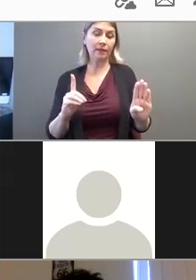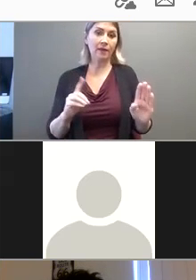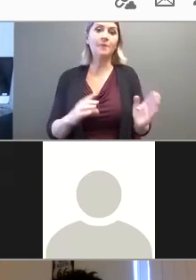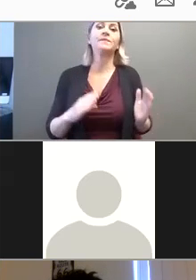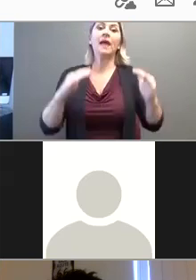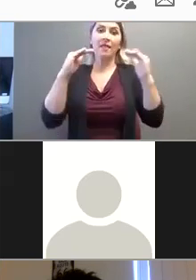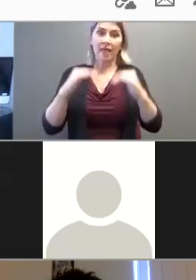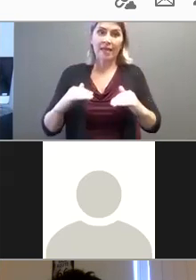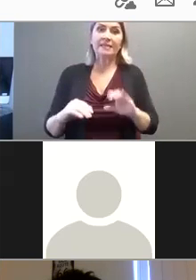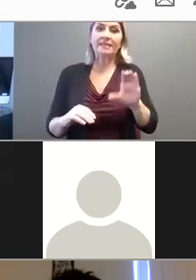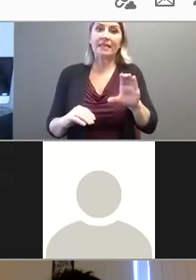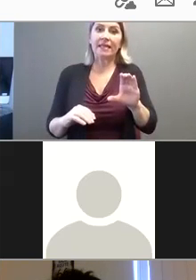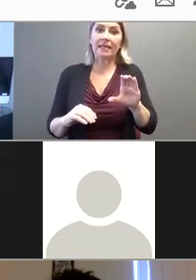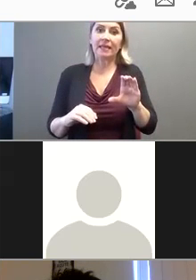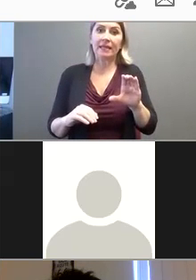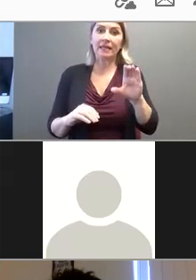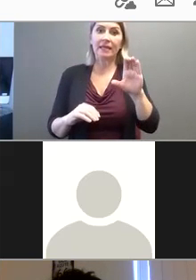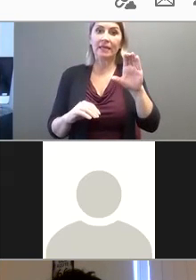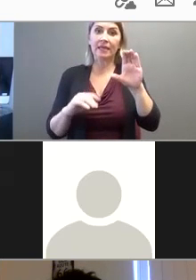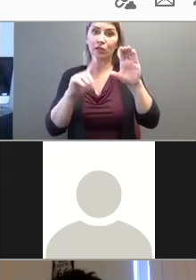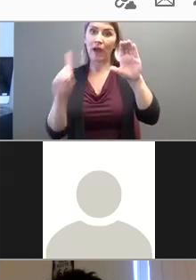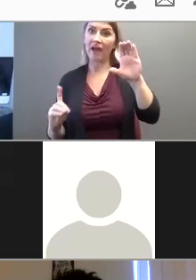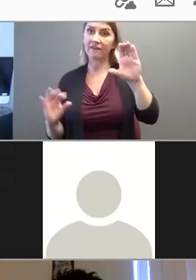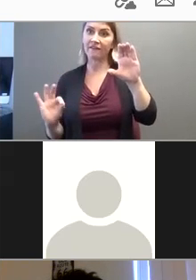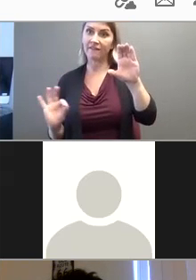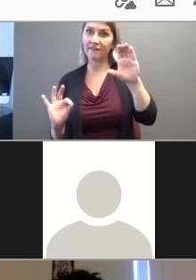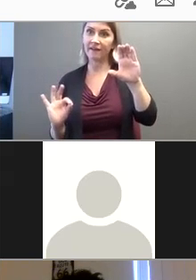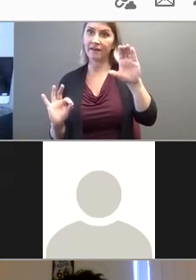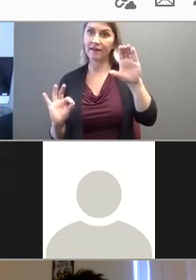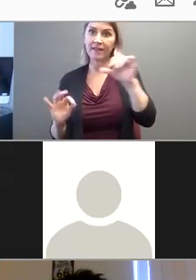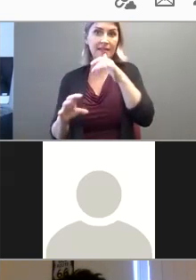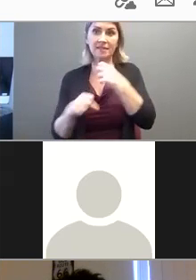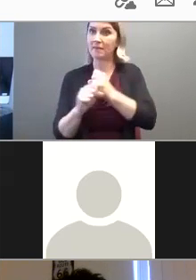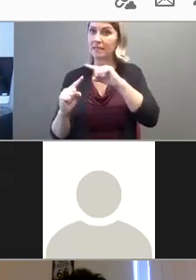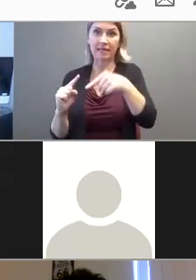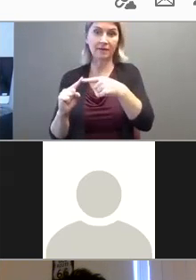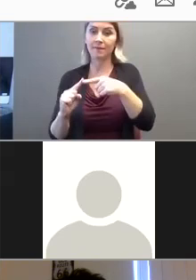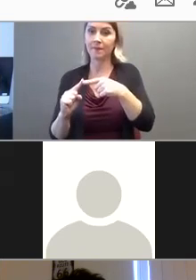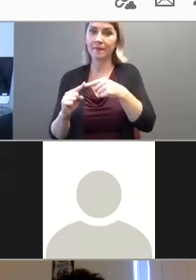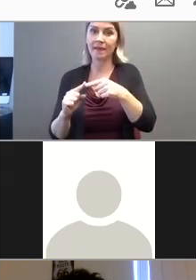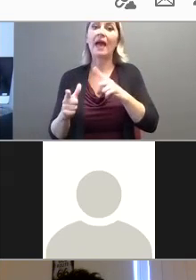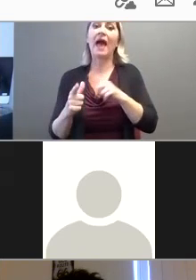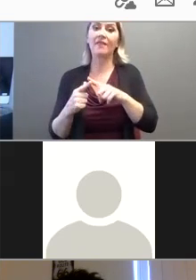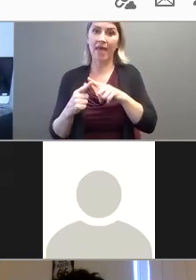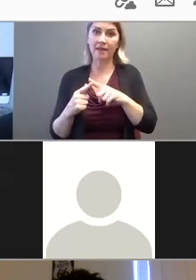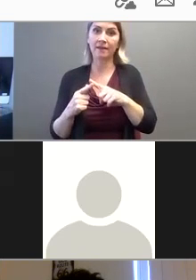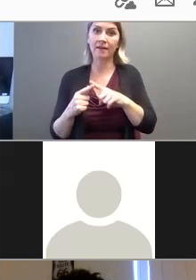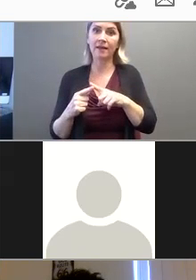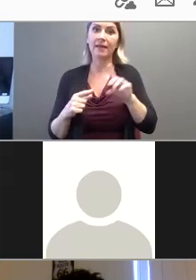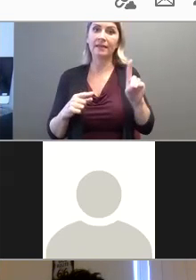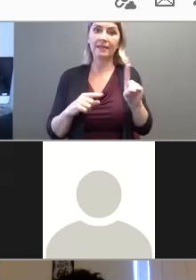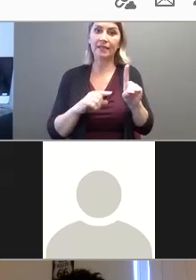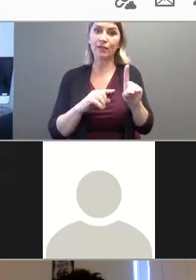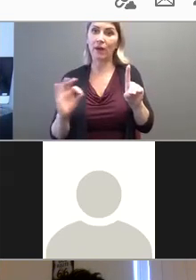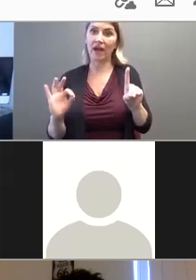in line is C to F. Well, fine, does not create a cycle. Keep on adding. Next one in line is D to F.